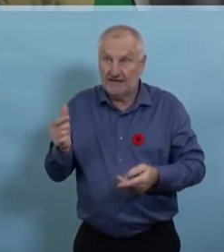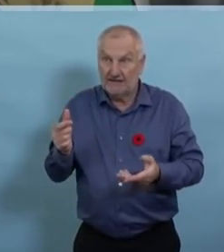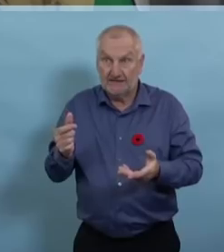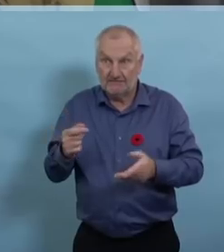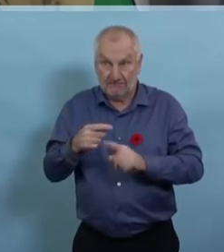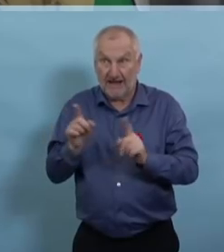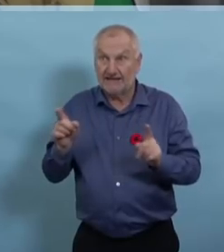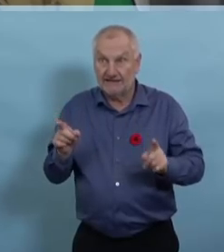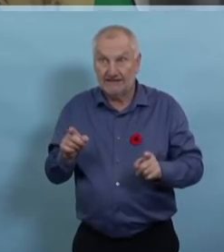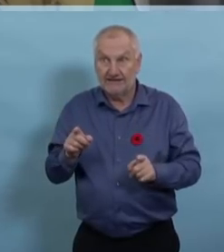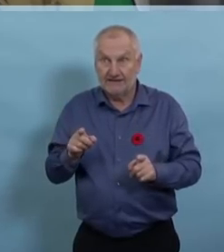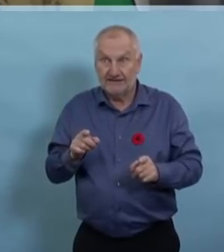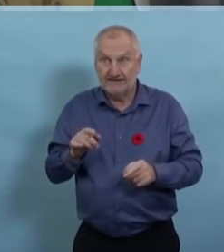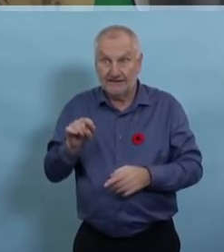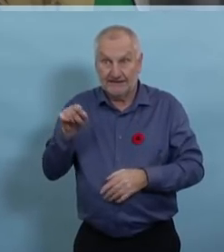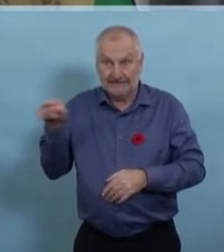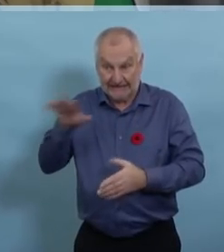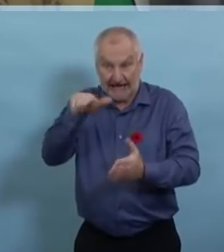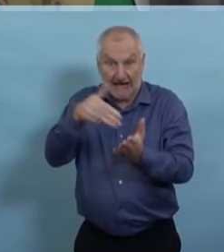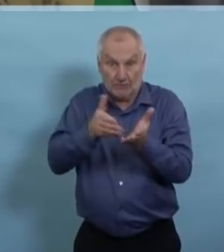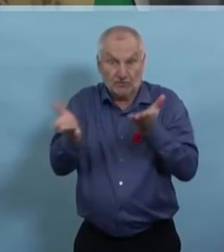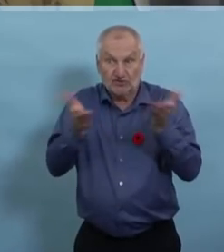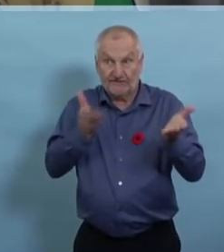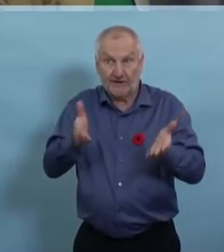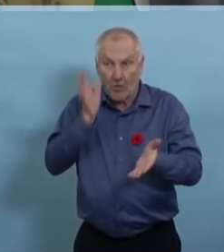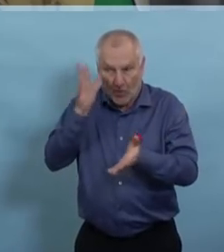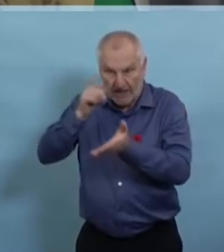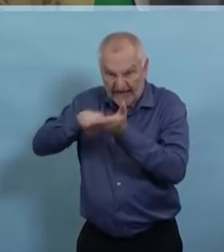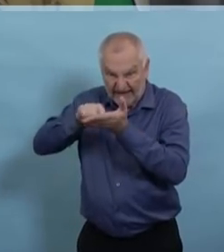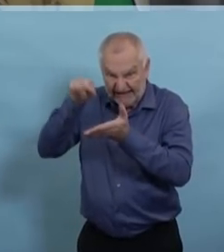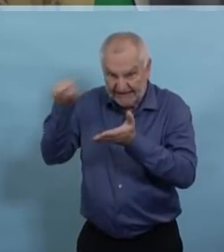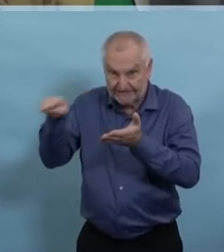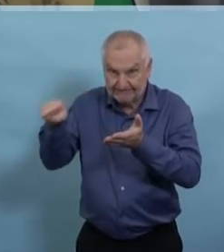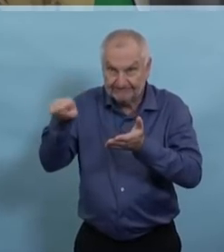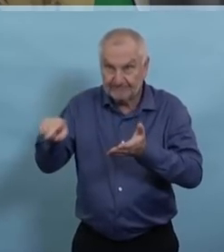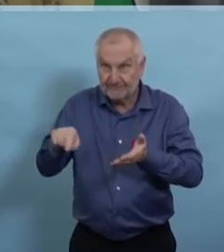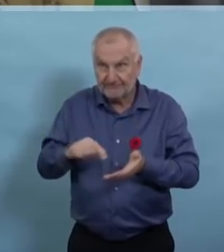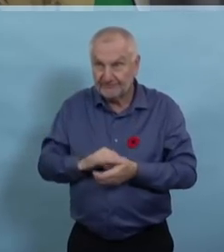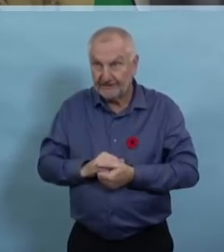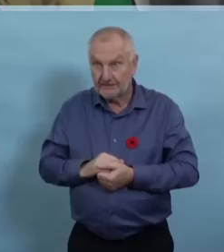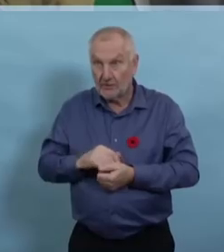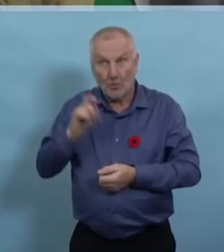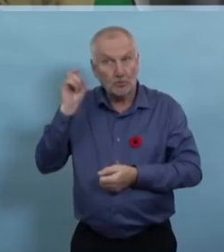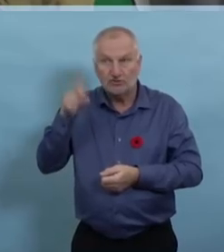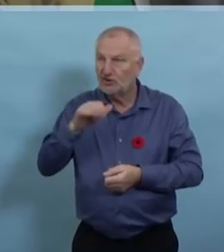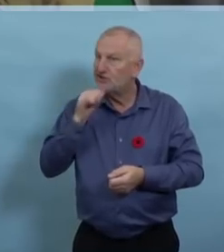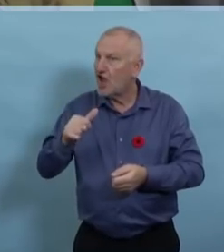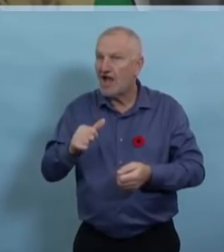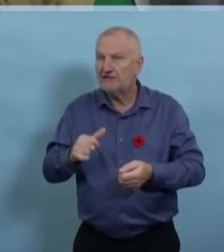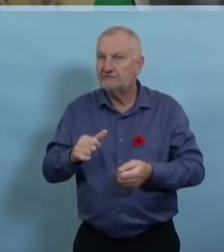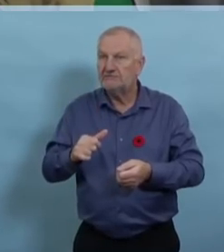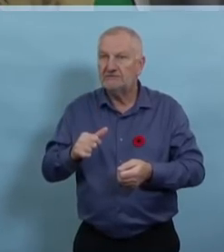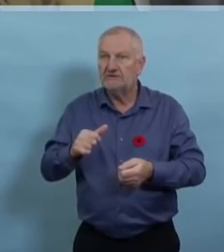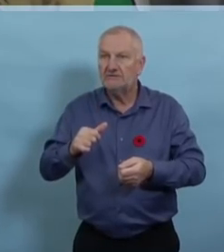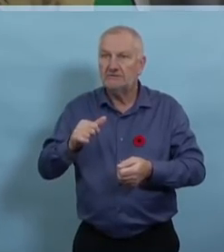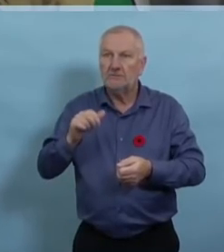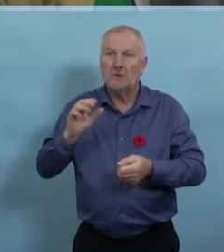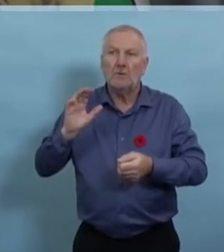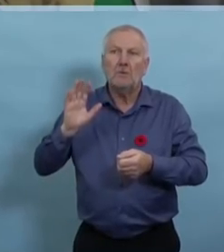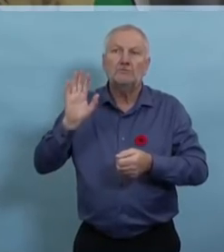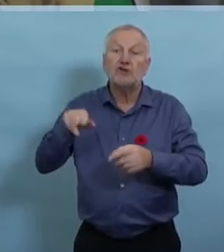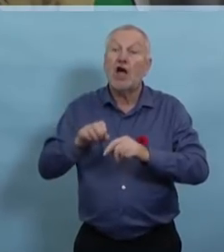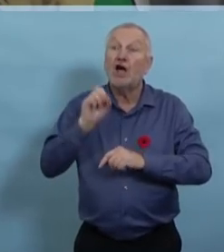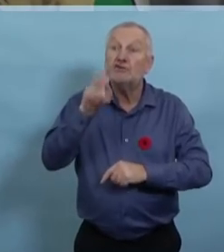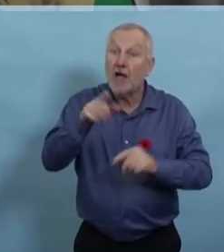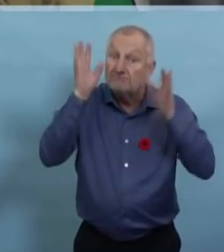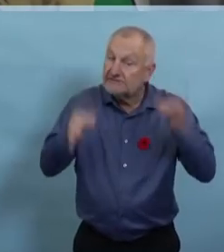and I don't think we should jump to one conclusion or the other. Whether or not, you know,